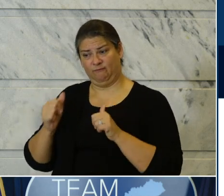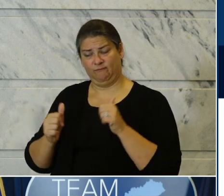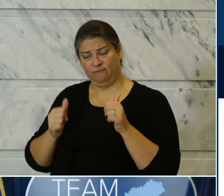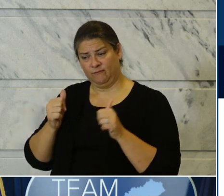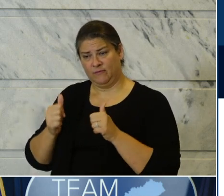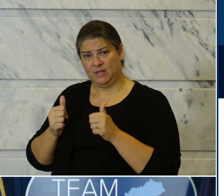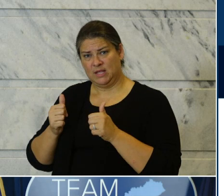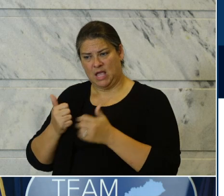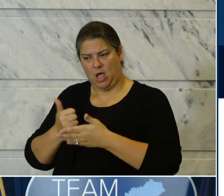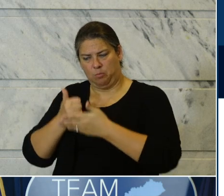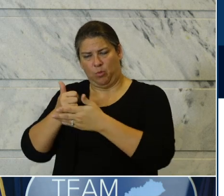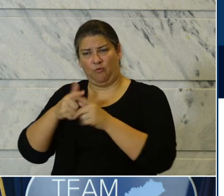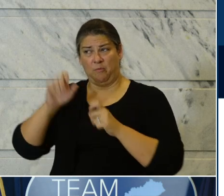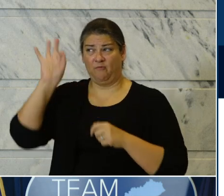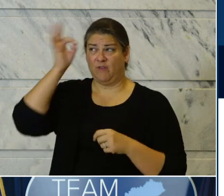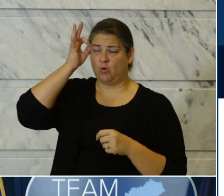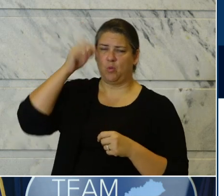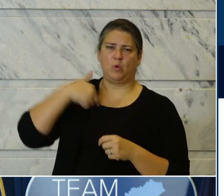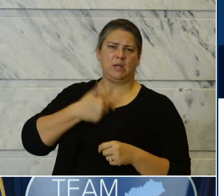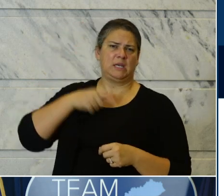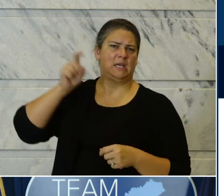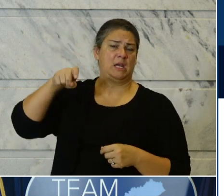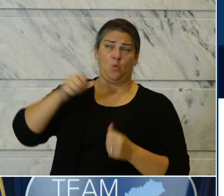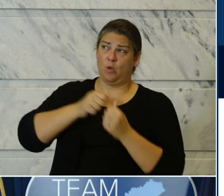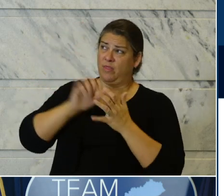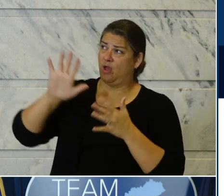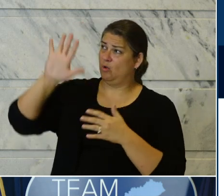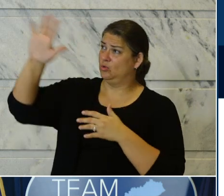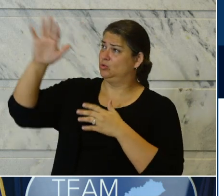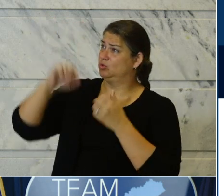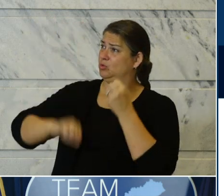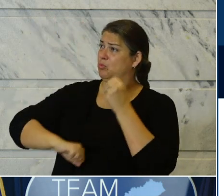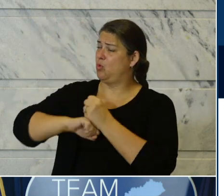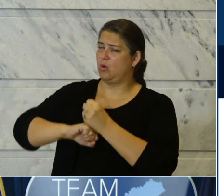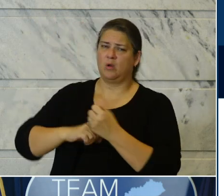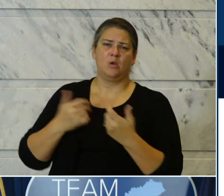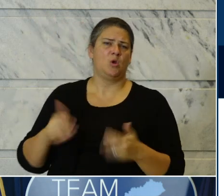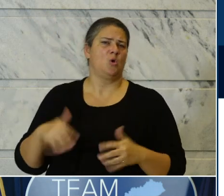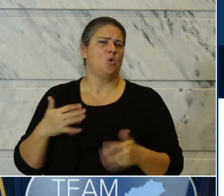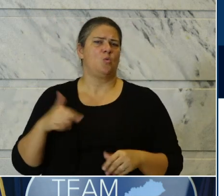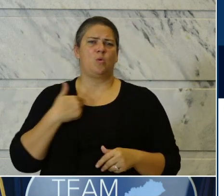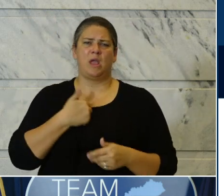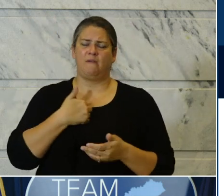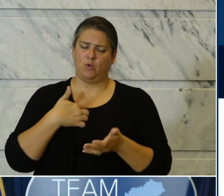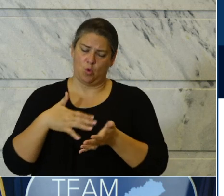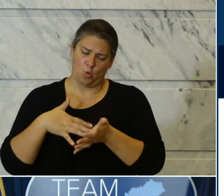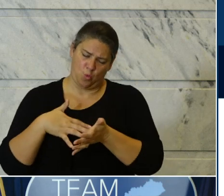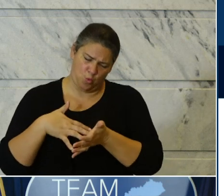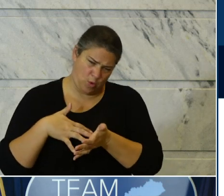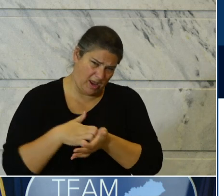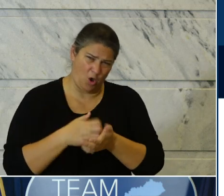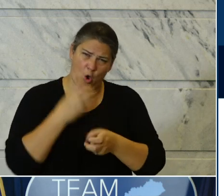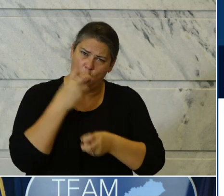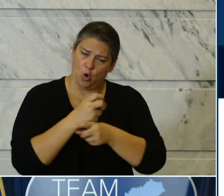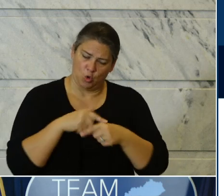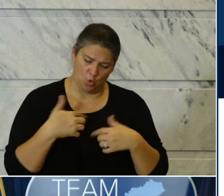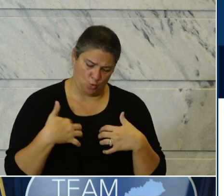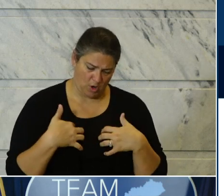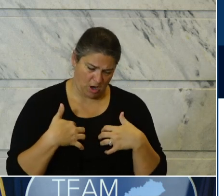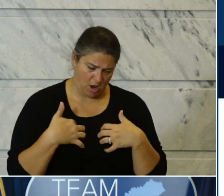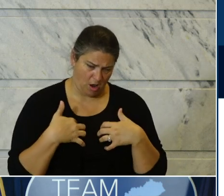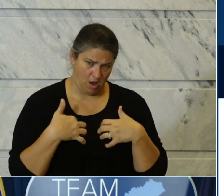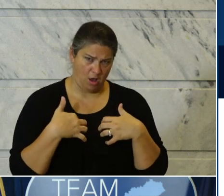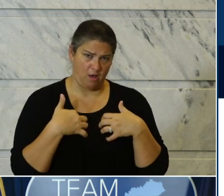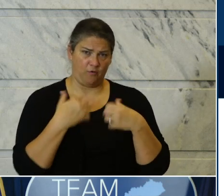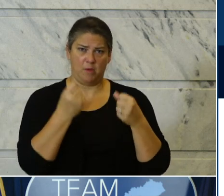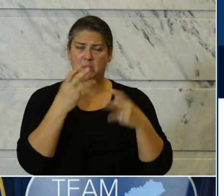is needed, and without the support, we could have a, quote, weak recovery, creating unnecessary